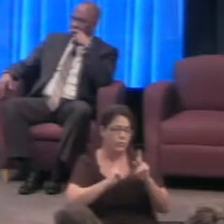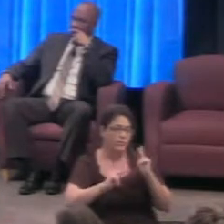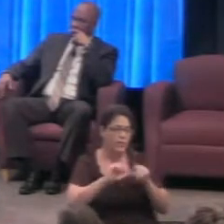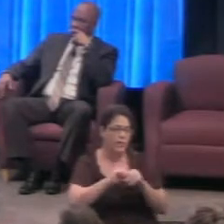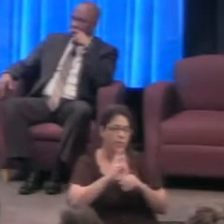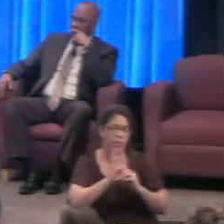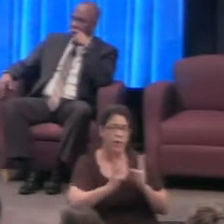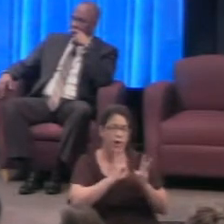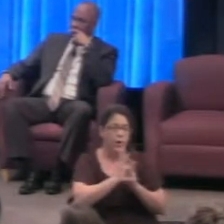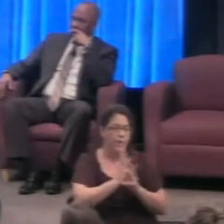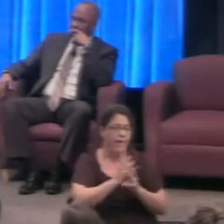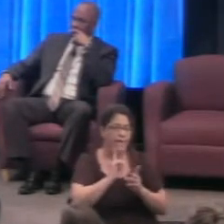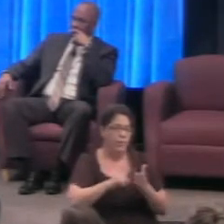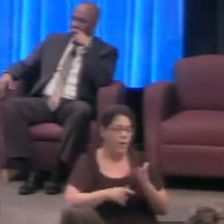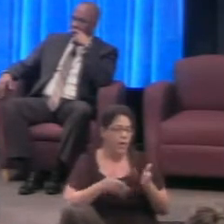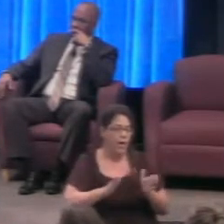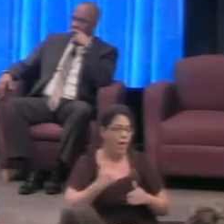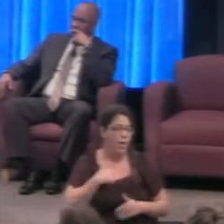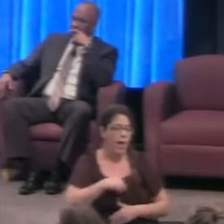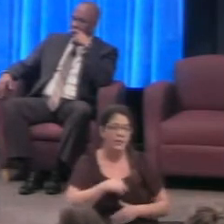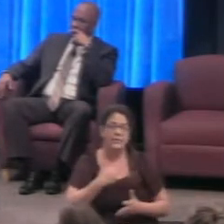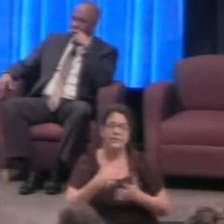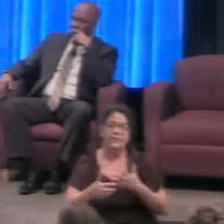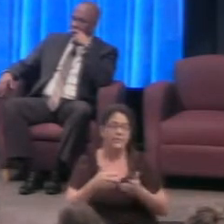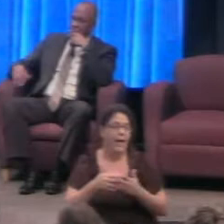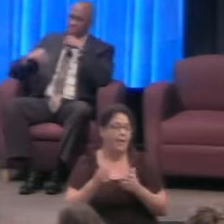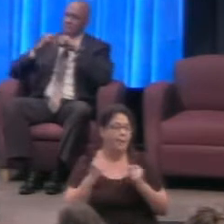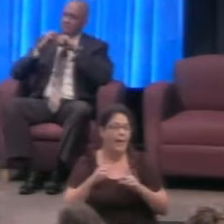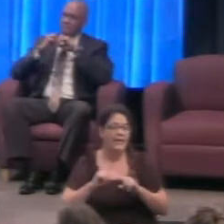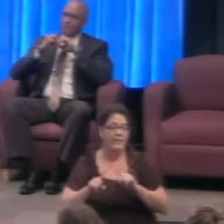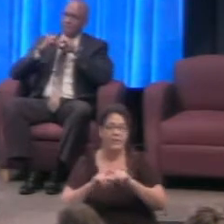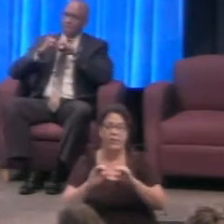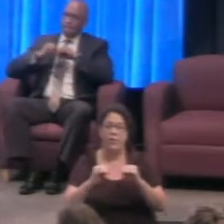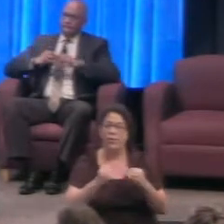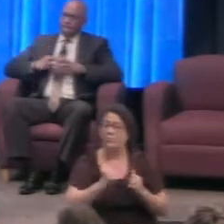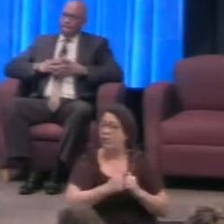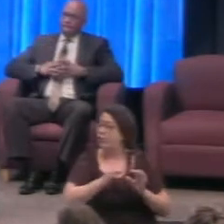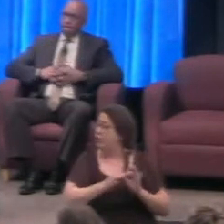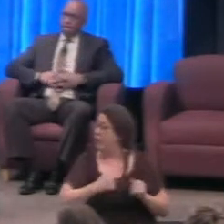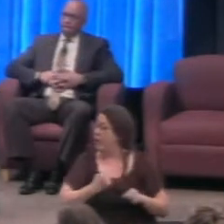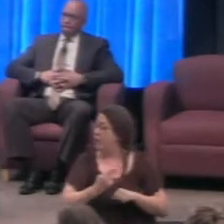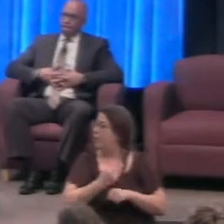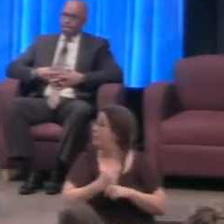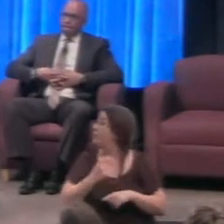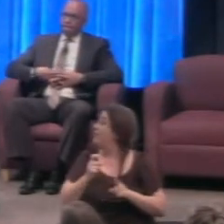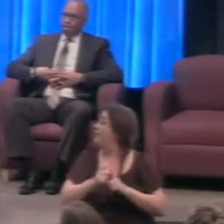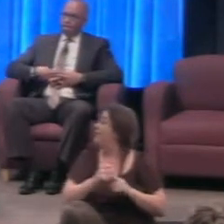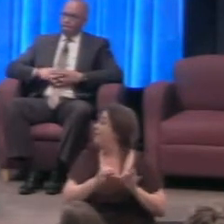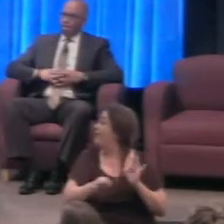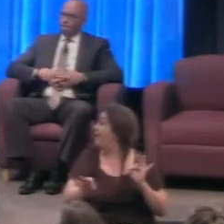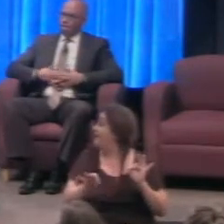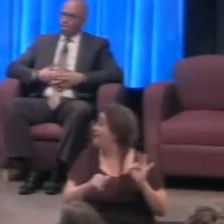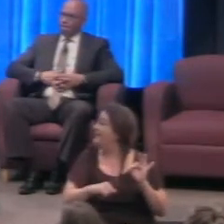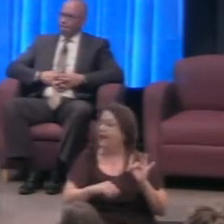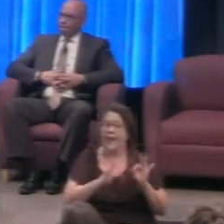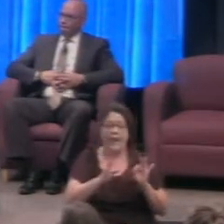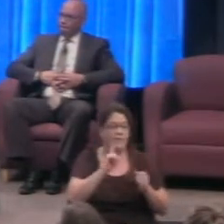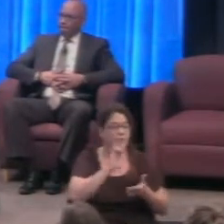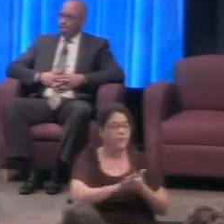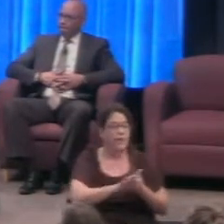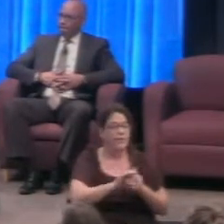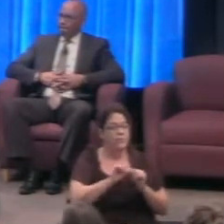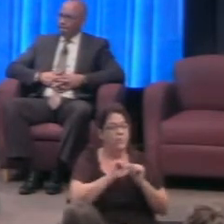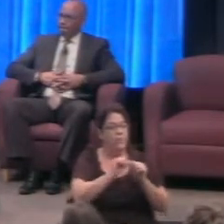us, despite many reorganizations, and sorry, interpreter, I'm going to use a little harder phrase. I never believed in